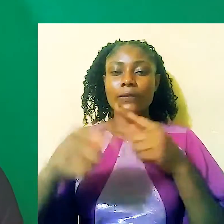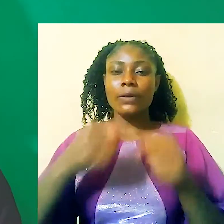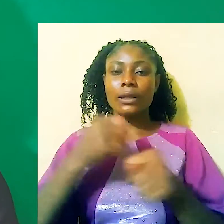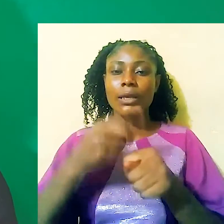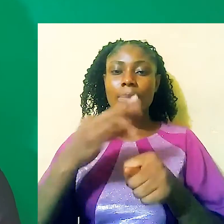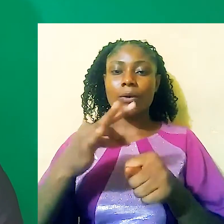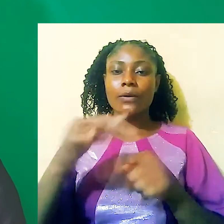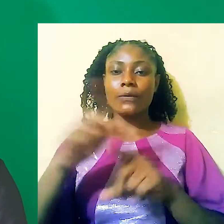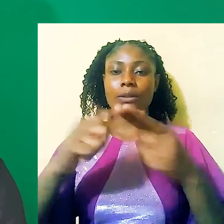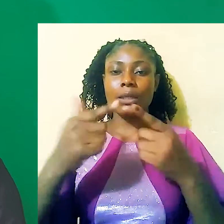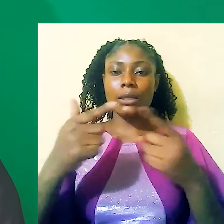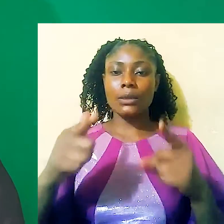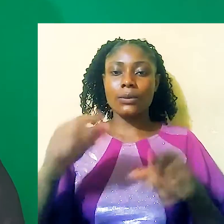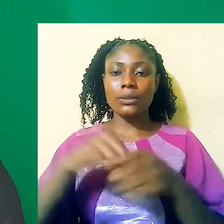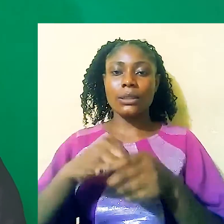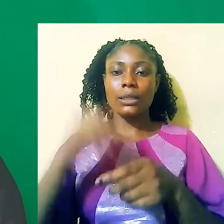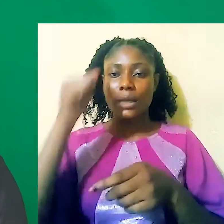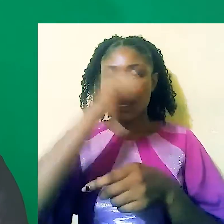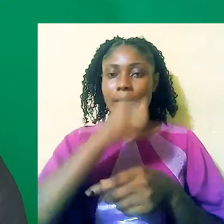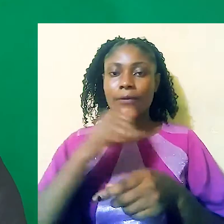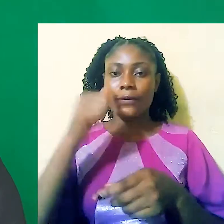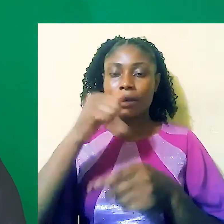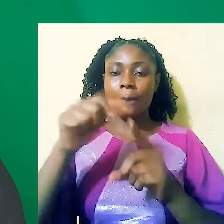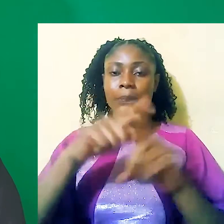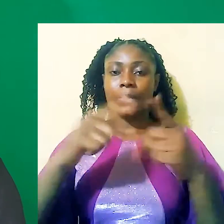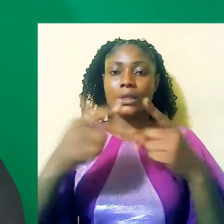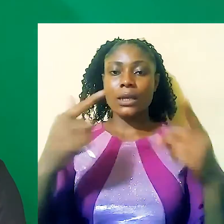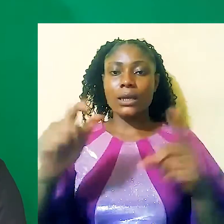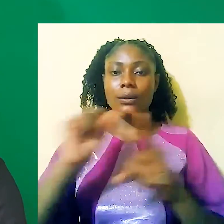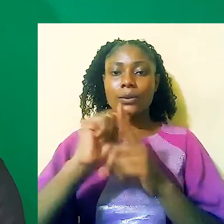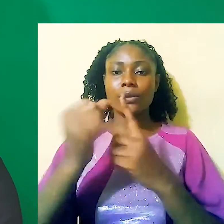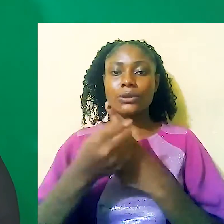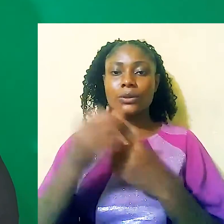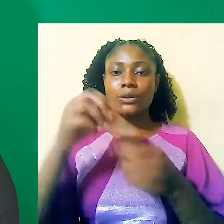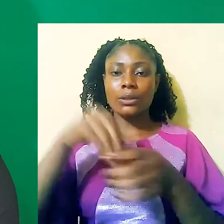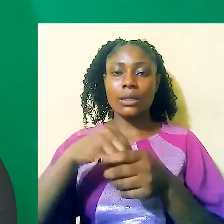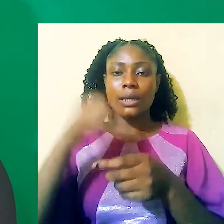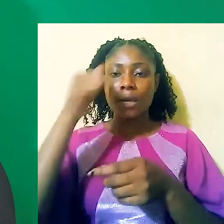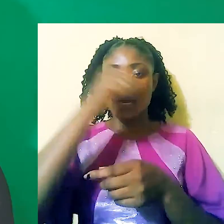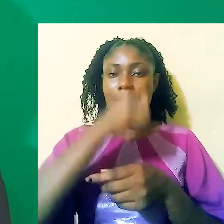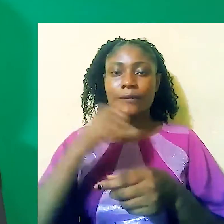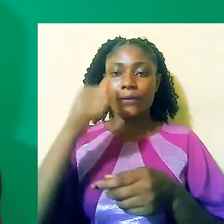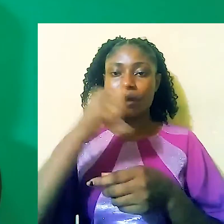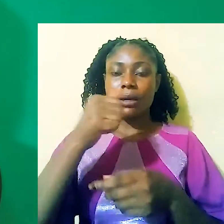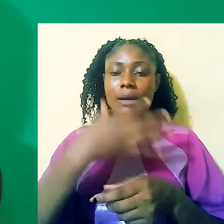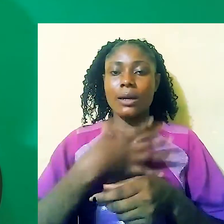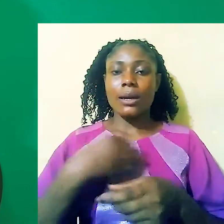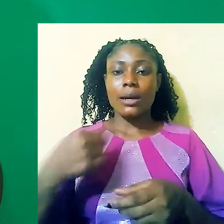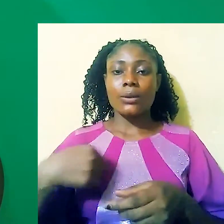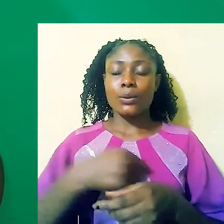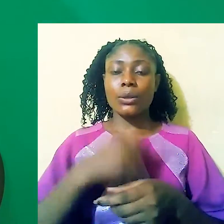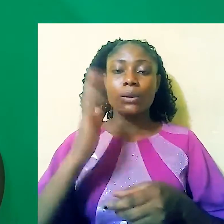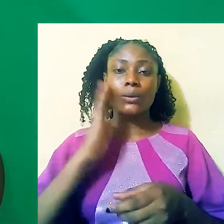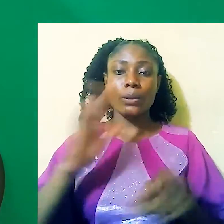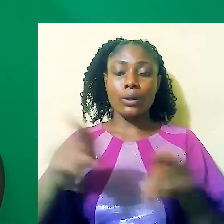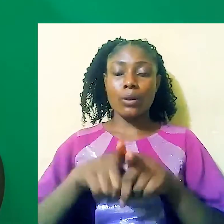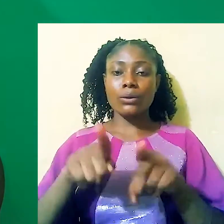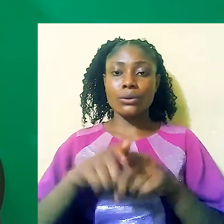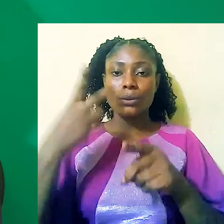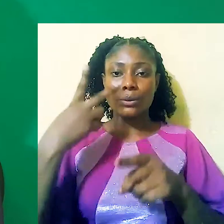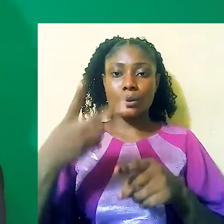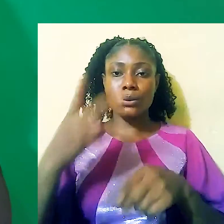at the varieties of sign languages in Africa, sign language situations in Africa,